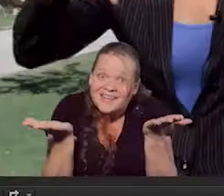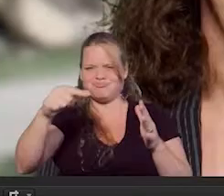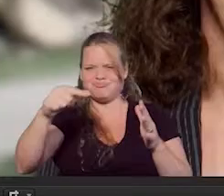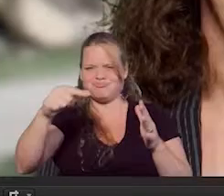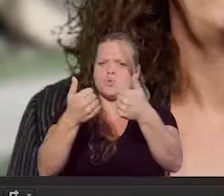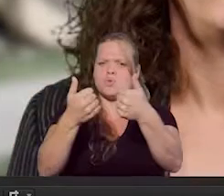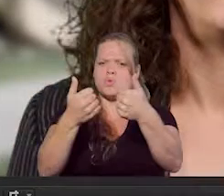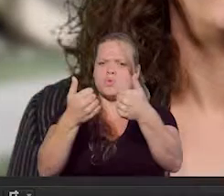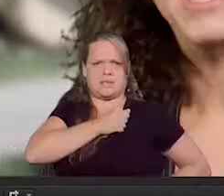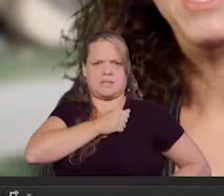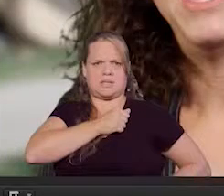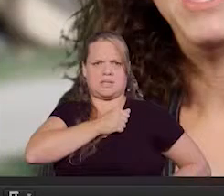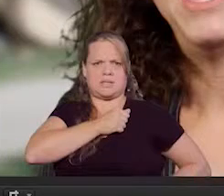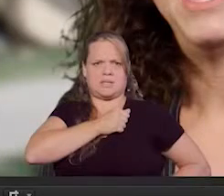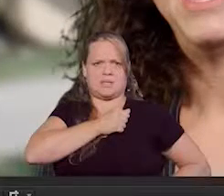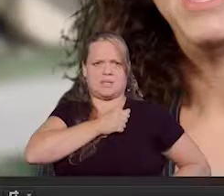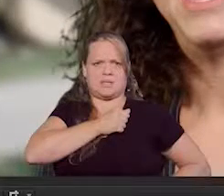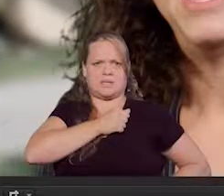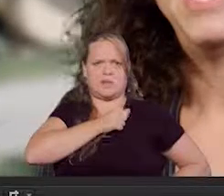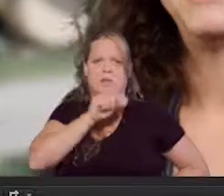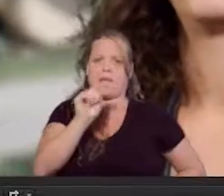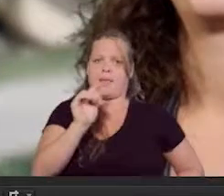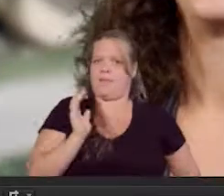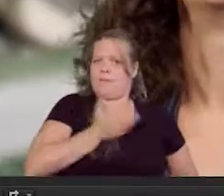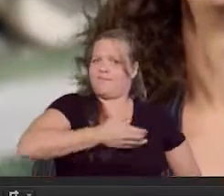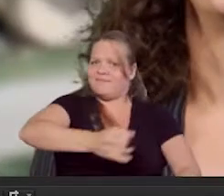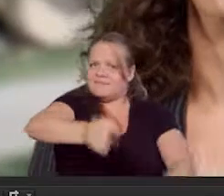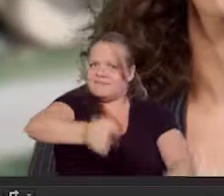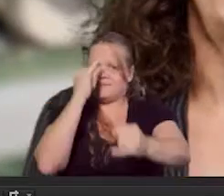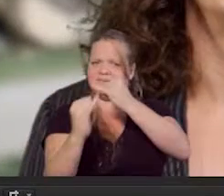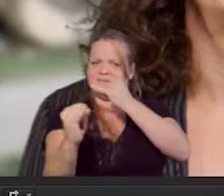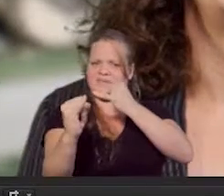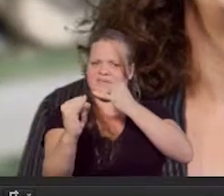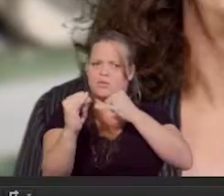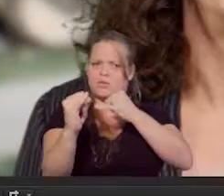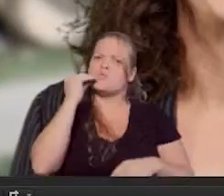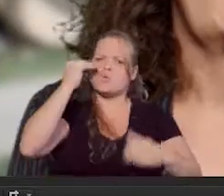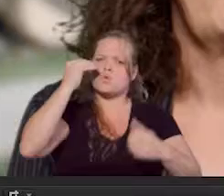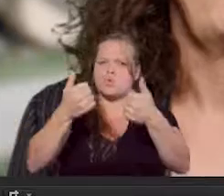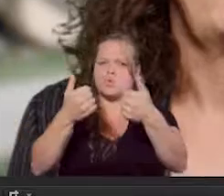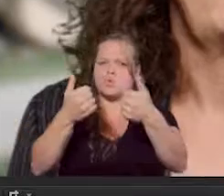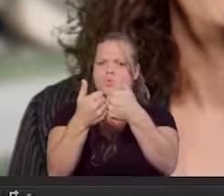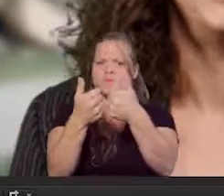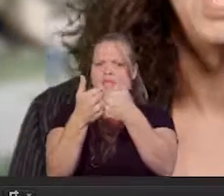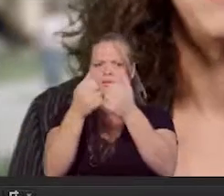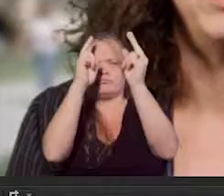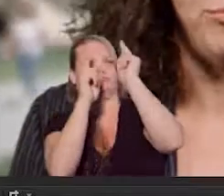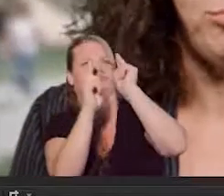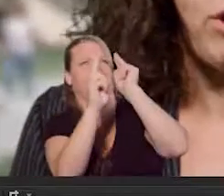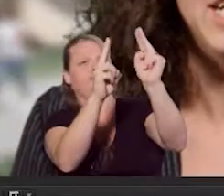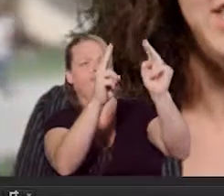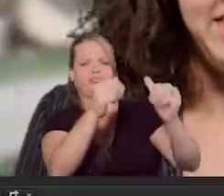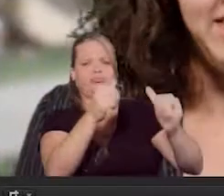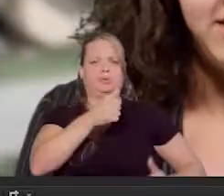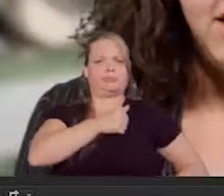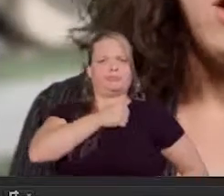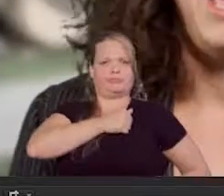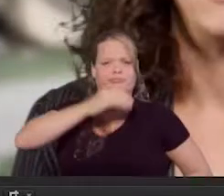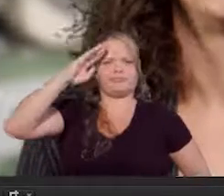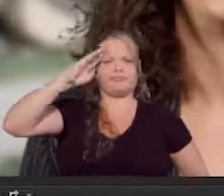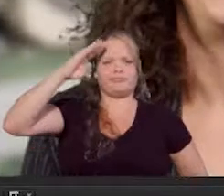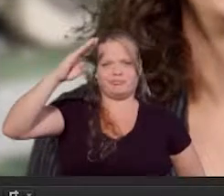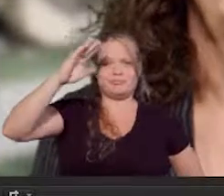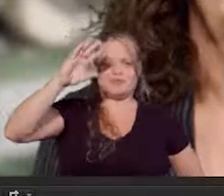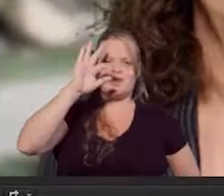And let's see what this looks like. And Ram Football will be honoring all military branches at our